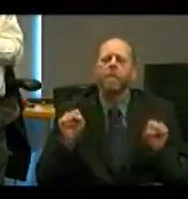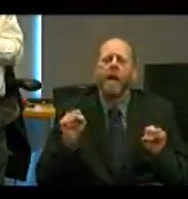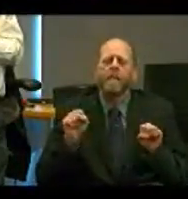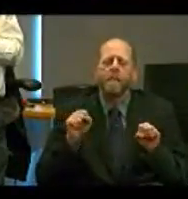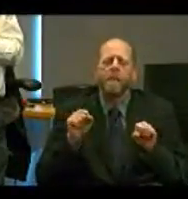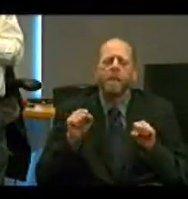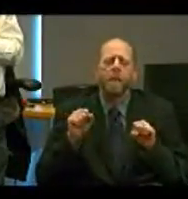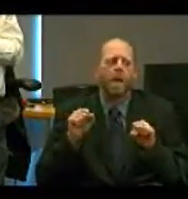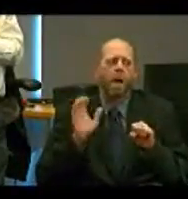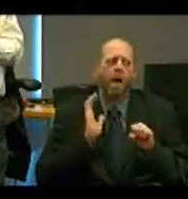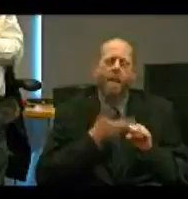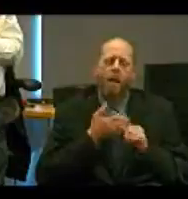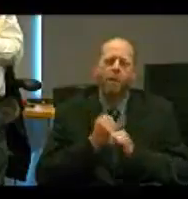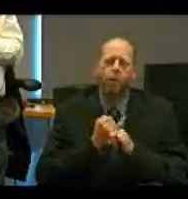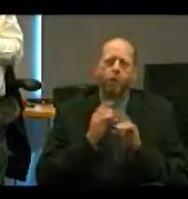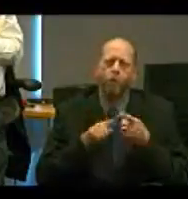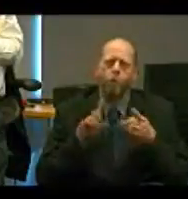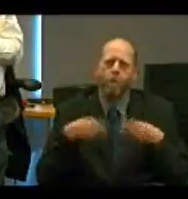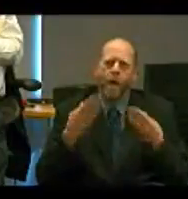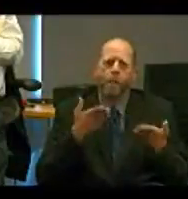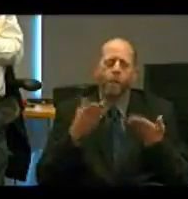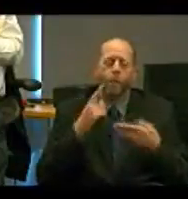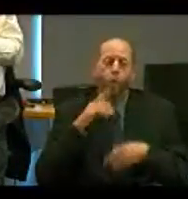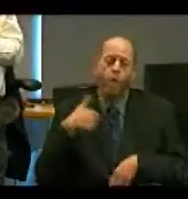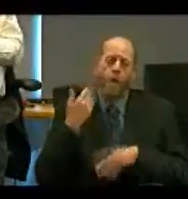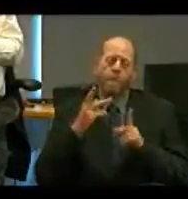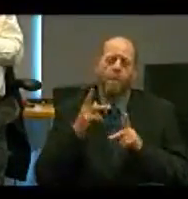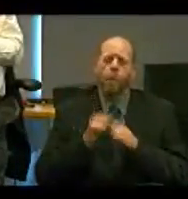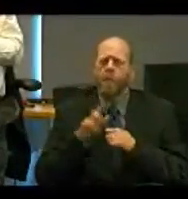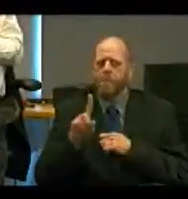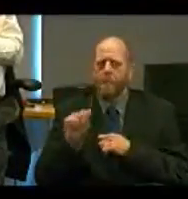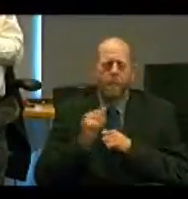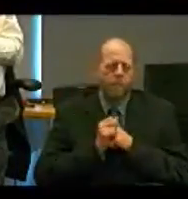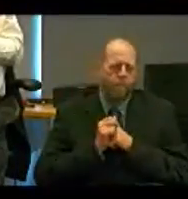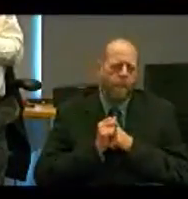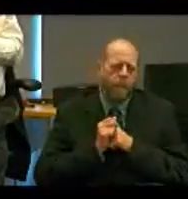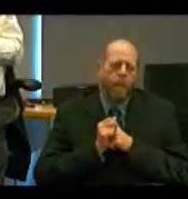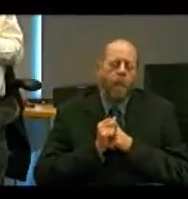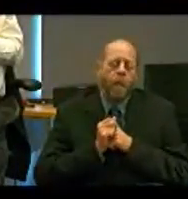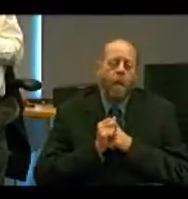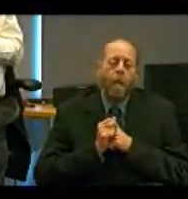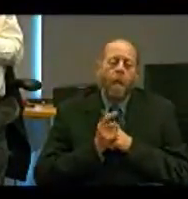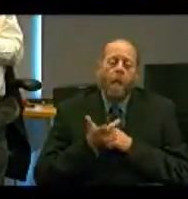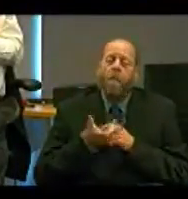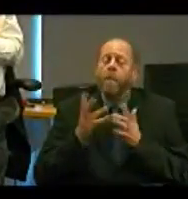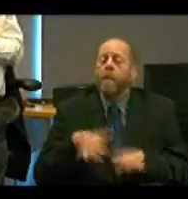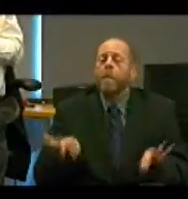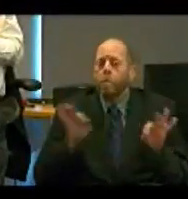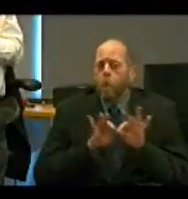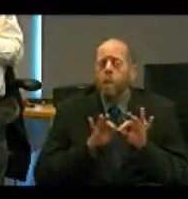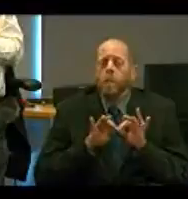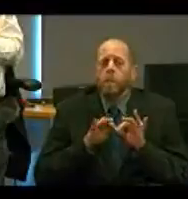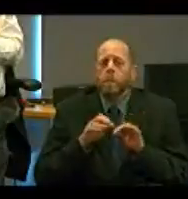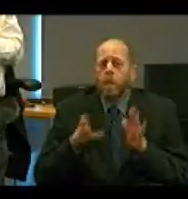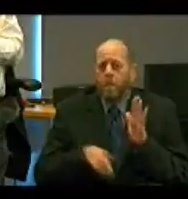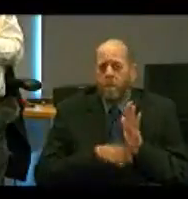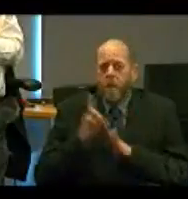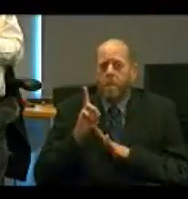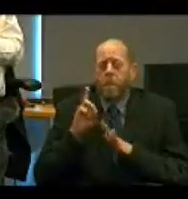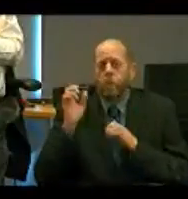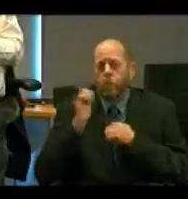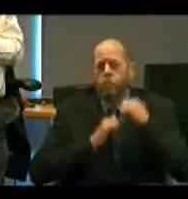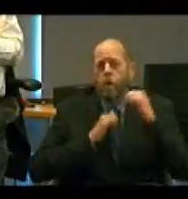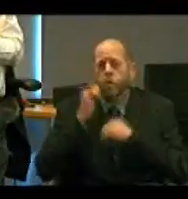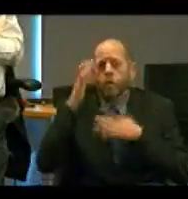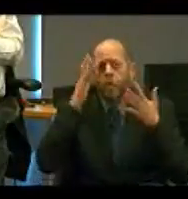capacity of our institutions to provide services for young people with disabilities. The importance of developing